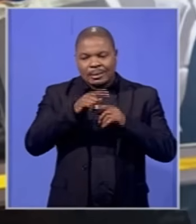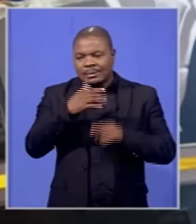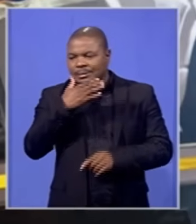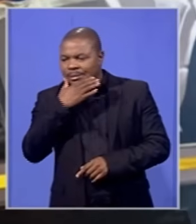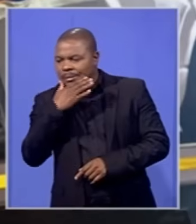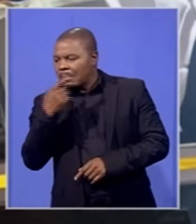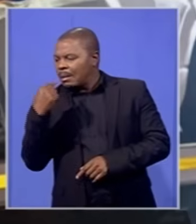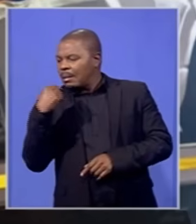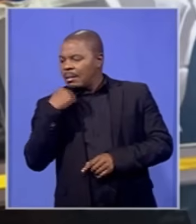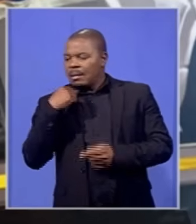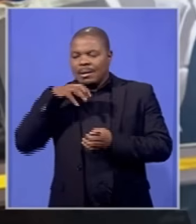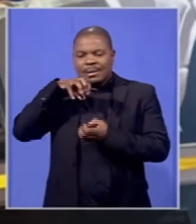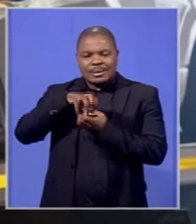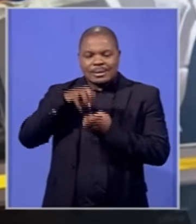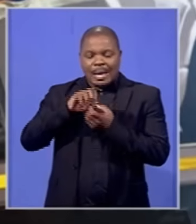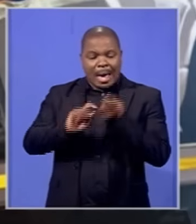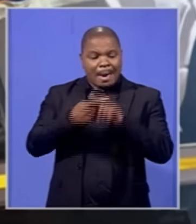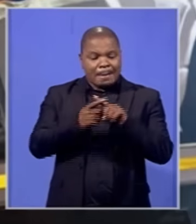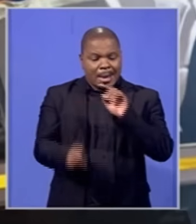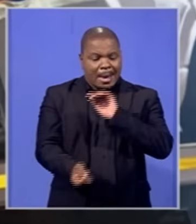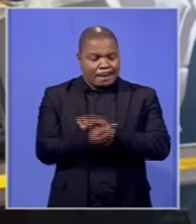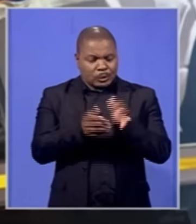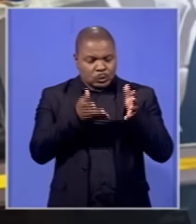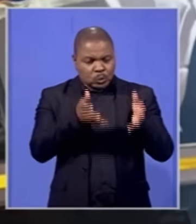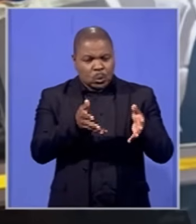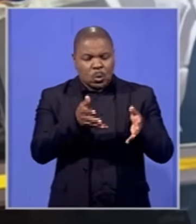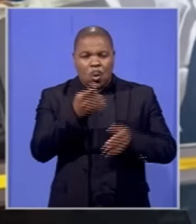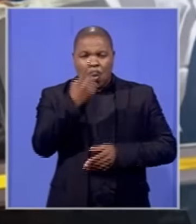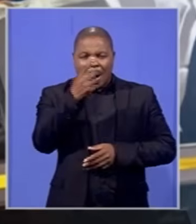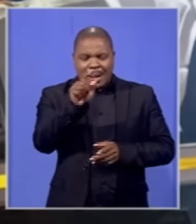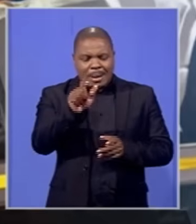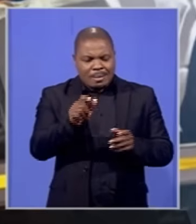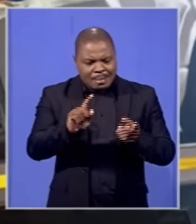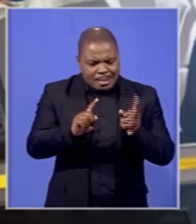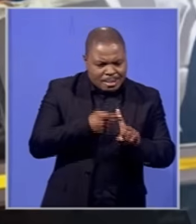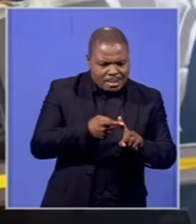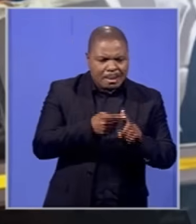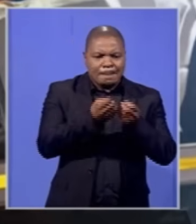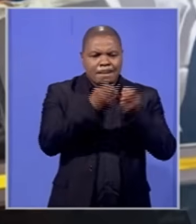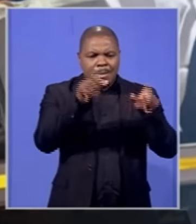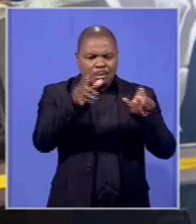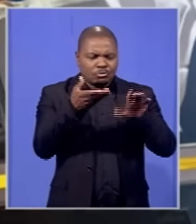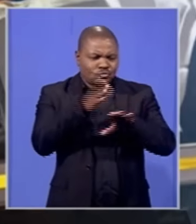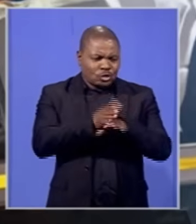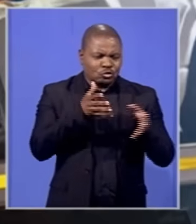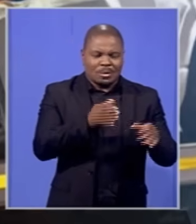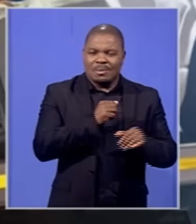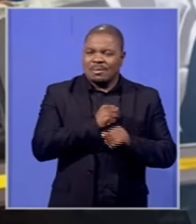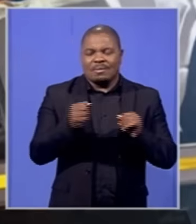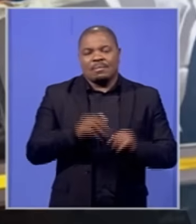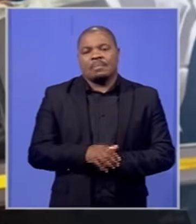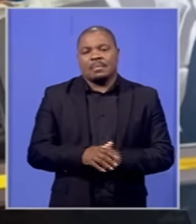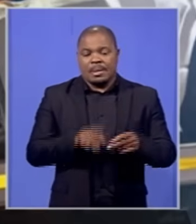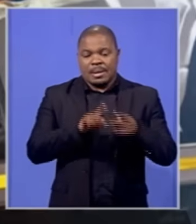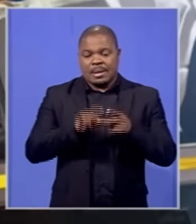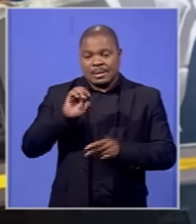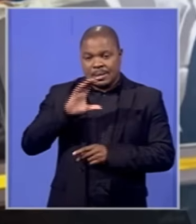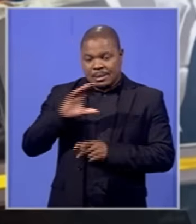the recent Easter holidays did we see one crash that has claimed so many lives. And the MEC for Transport in the Eastern Cape,